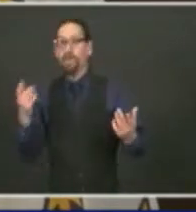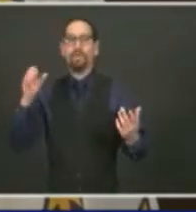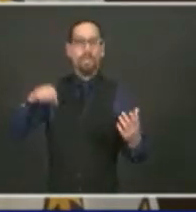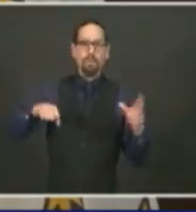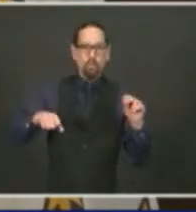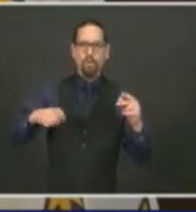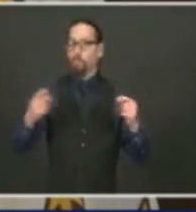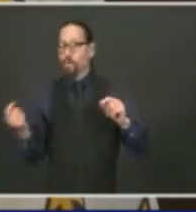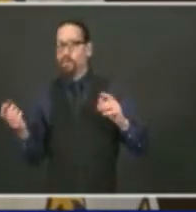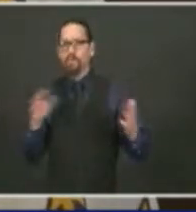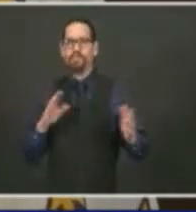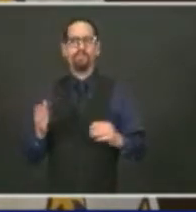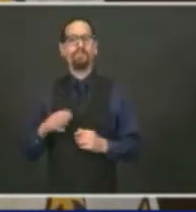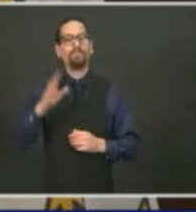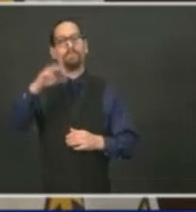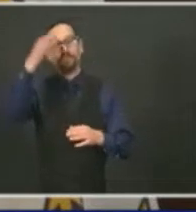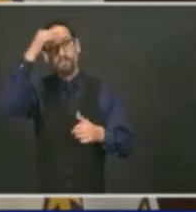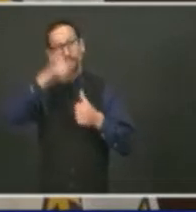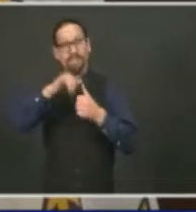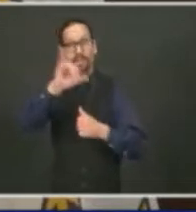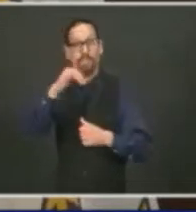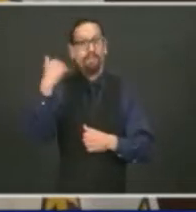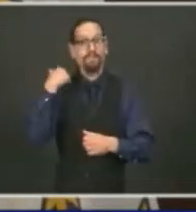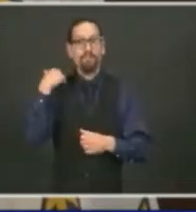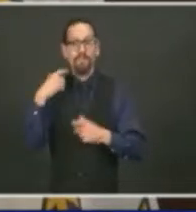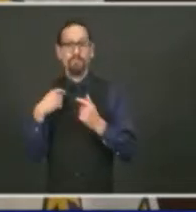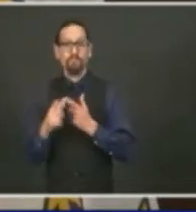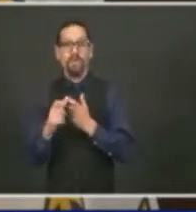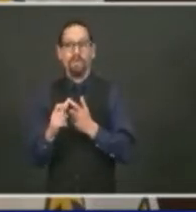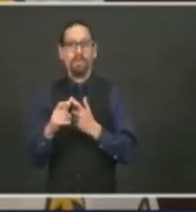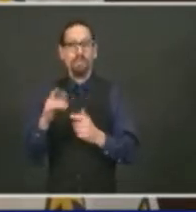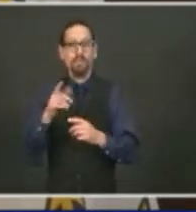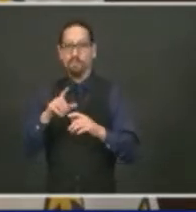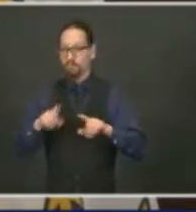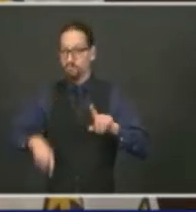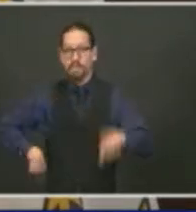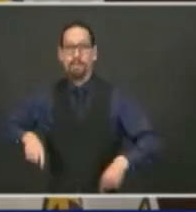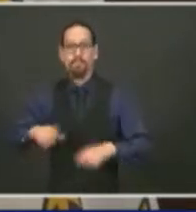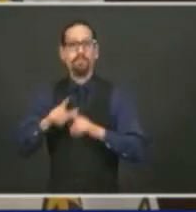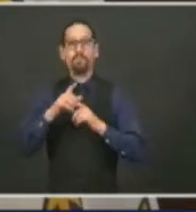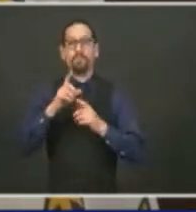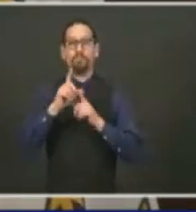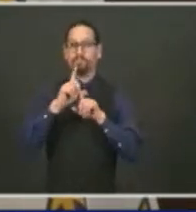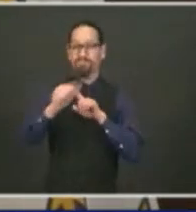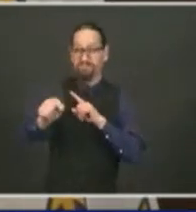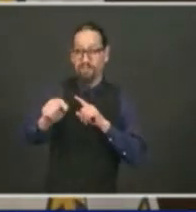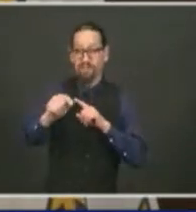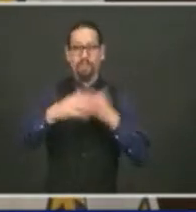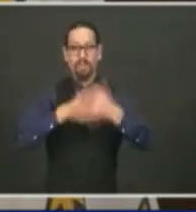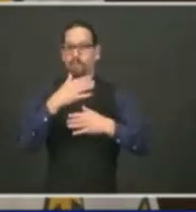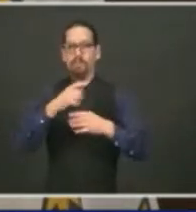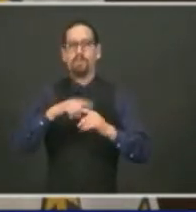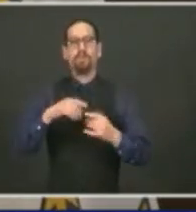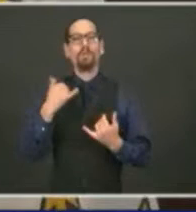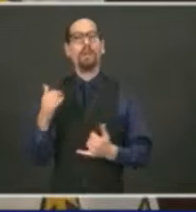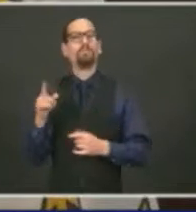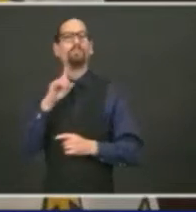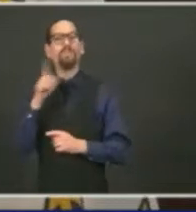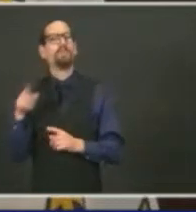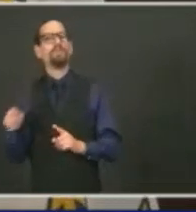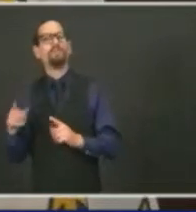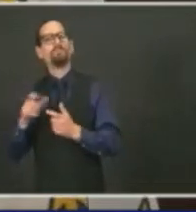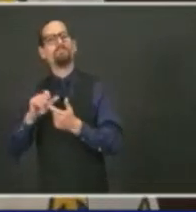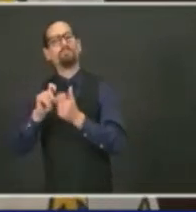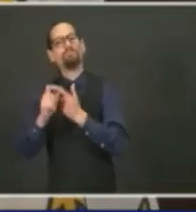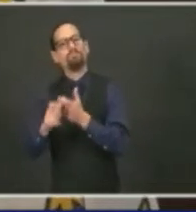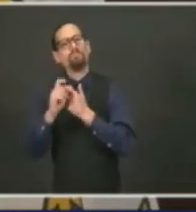the pandemic has truly been a marathon. I think that we would all agree with that. And I think we still have a little bit of ways to go, but I remain optimistic that there